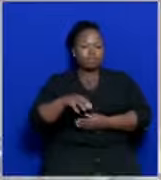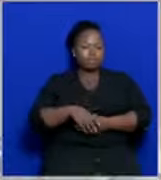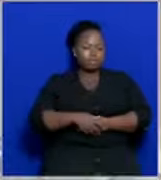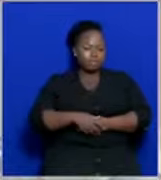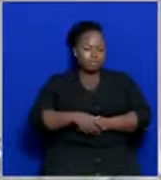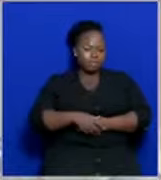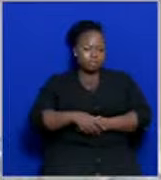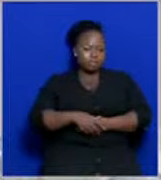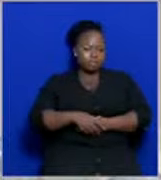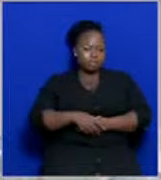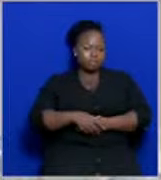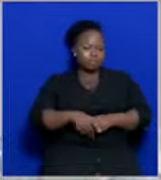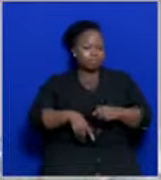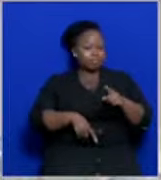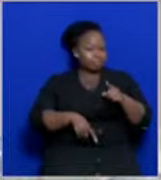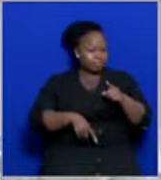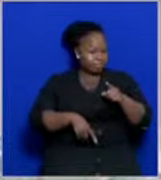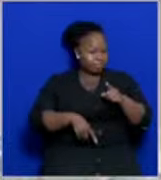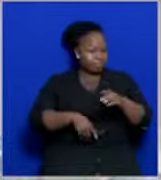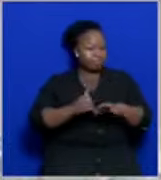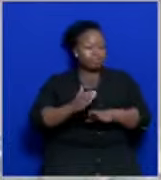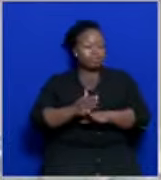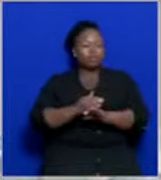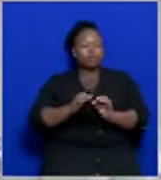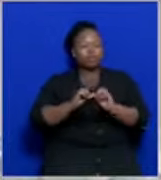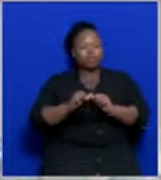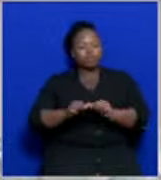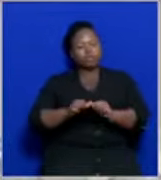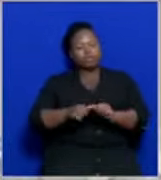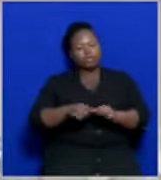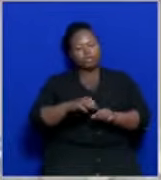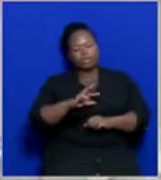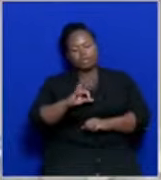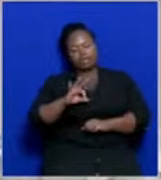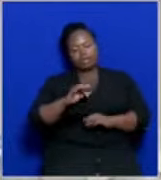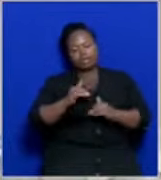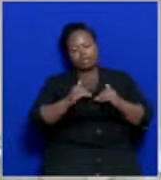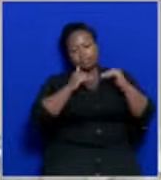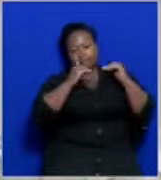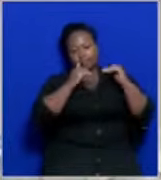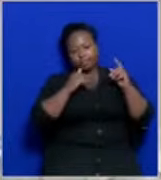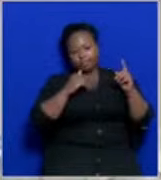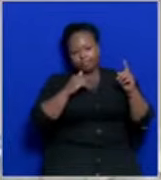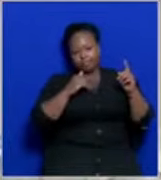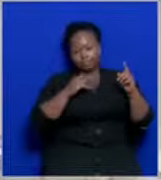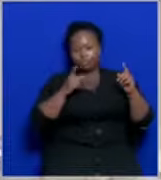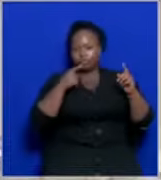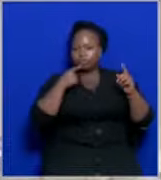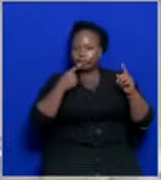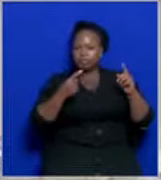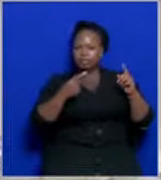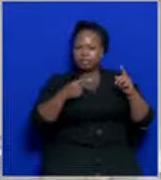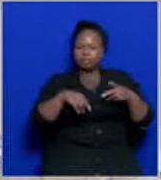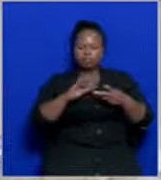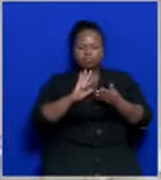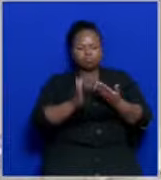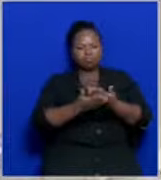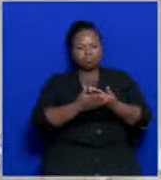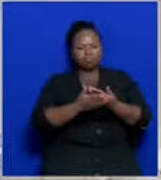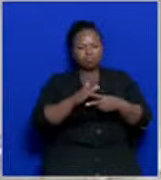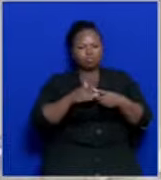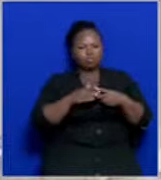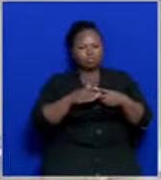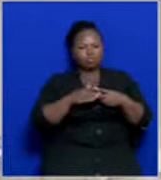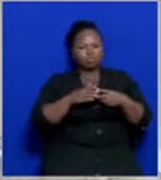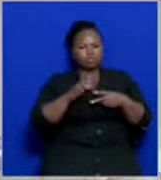you proceed, at 93, you say you've got two annexures. Marked TLM 13